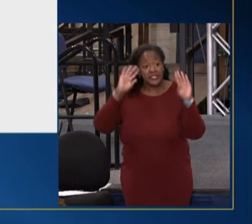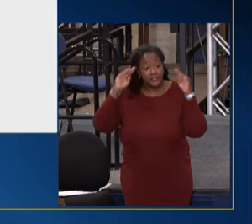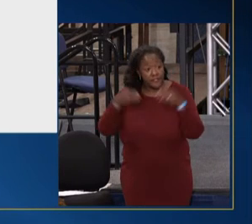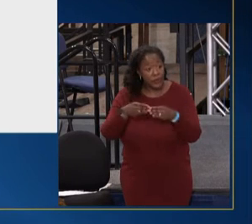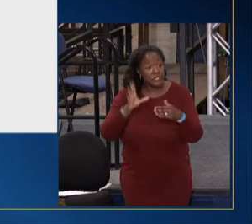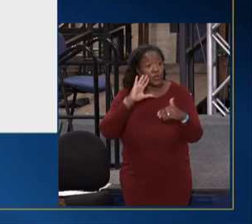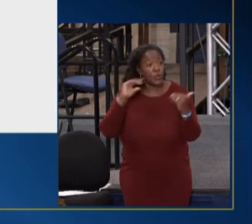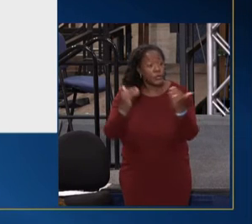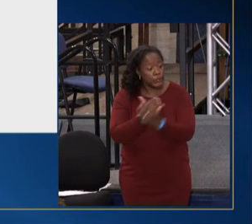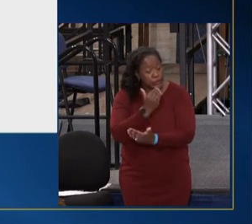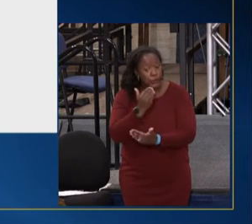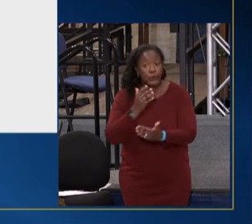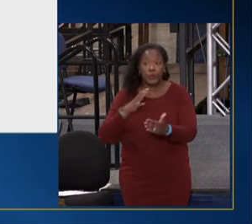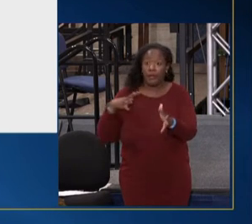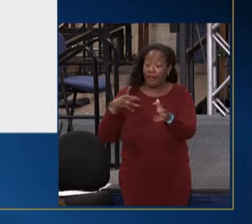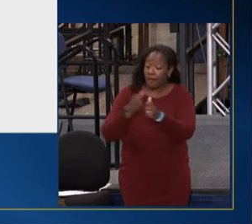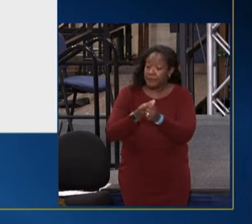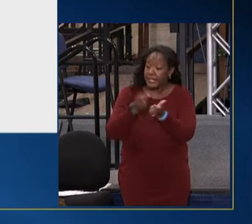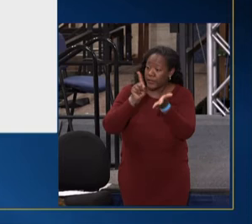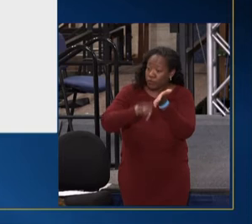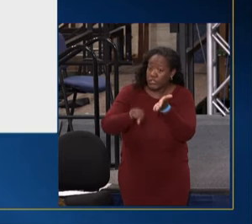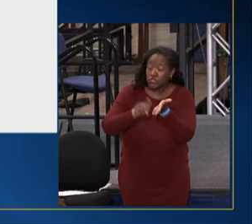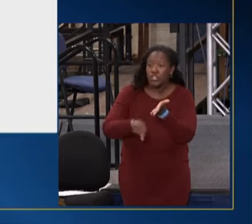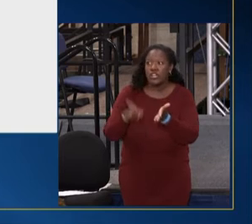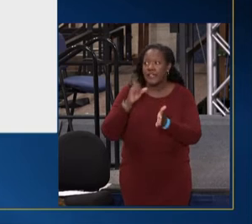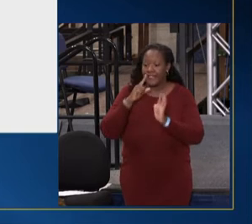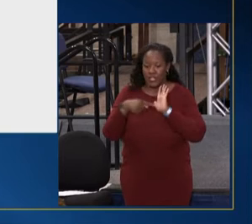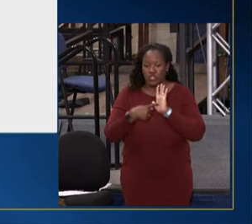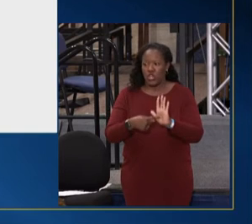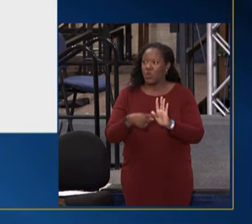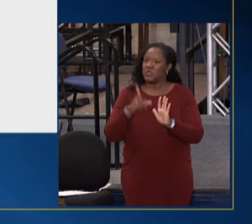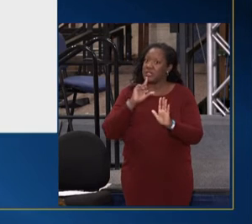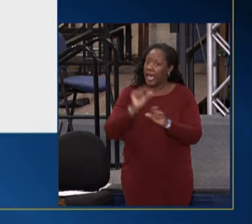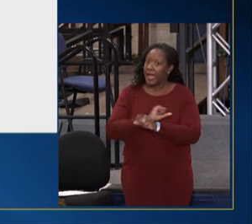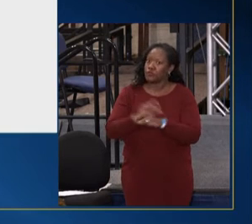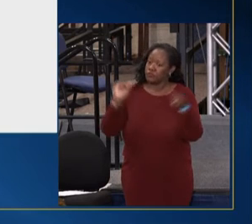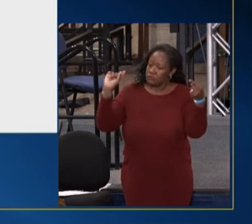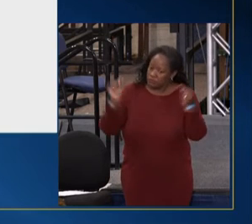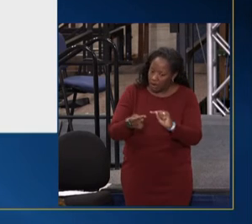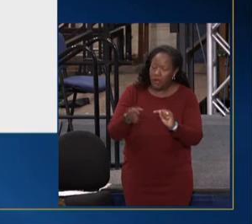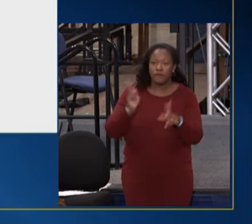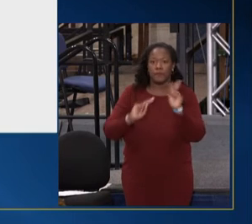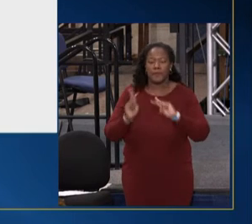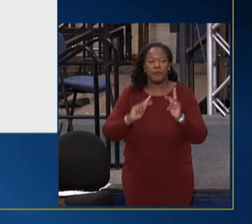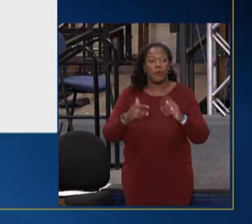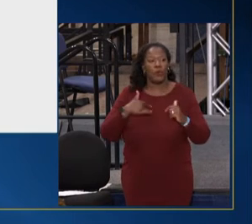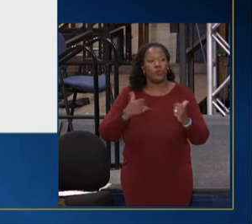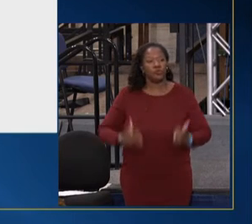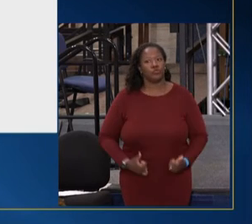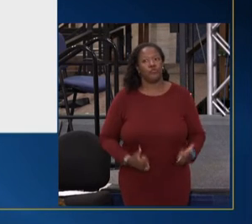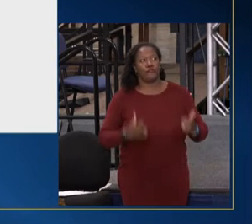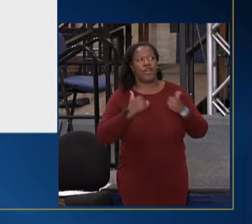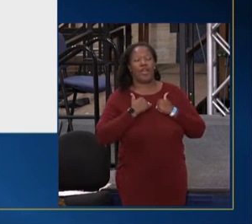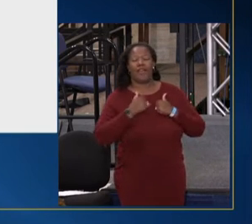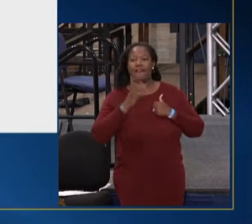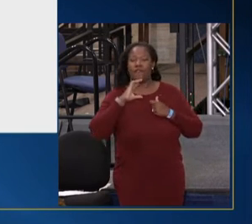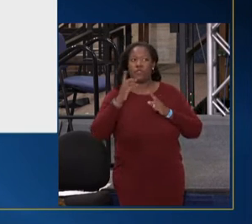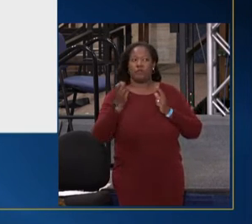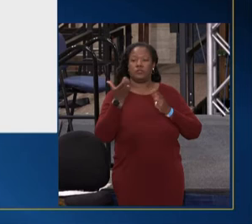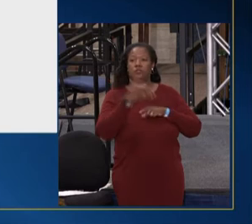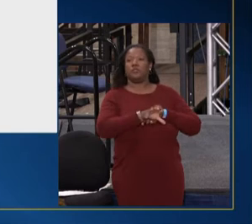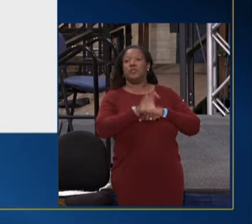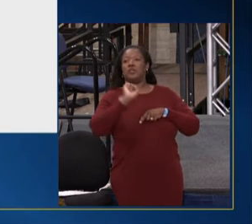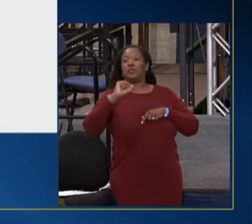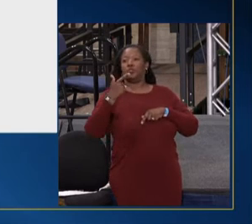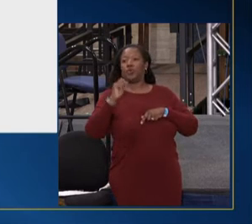and updated research on the actual harms that can take place to individuals who survived SOGI change efforts, and of course